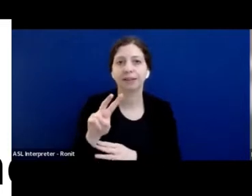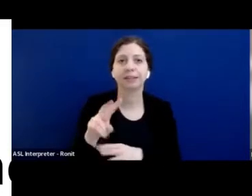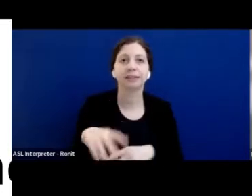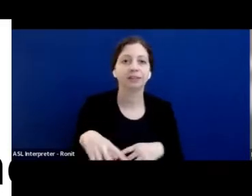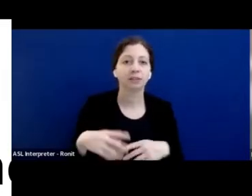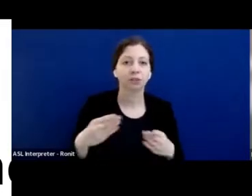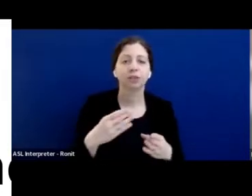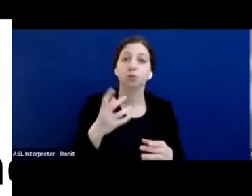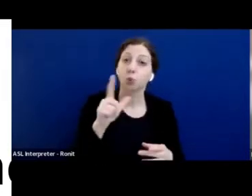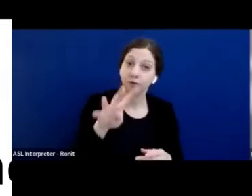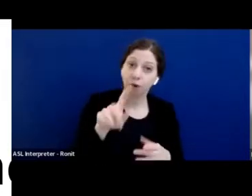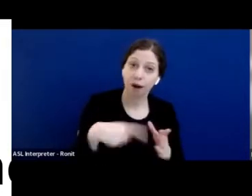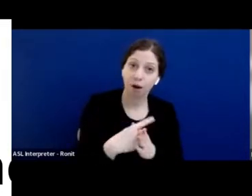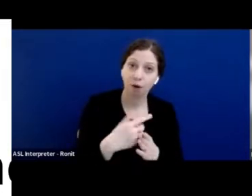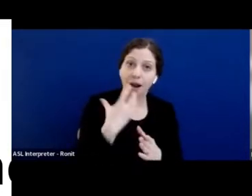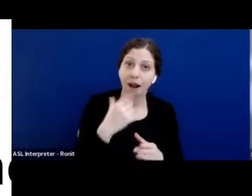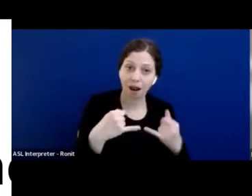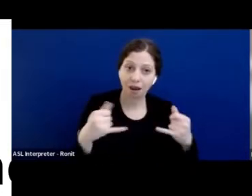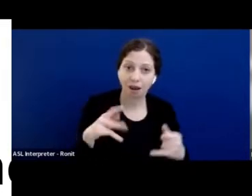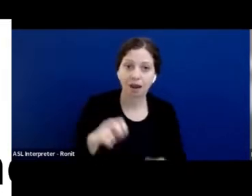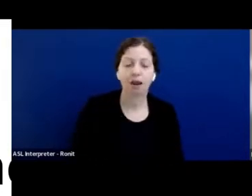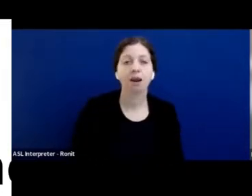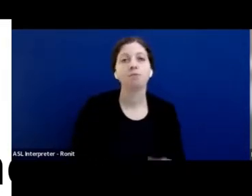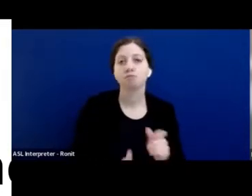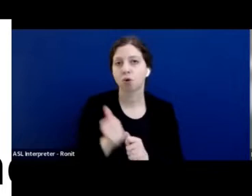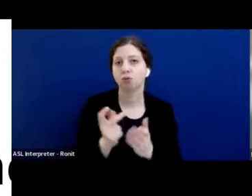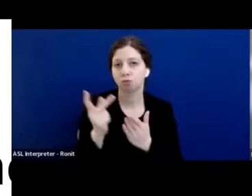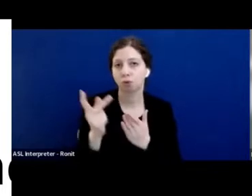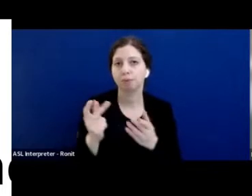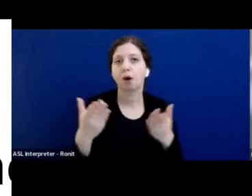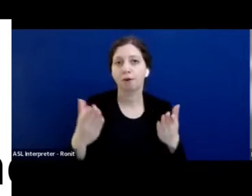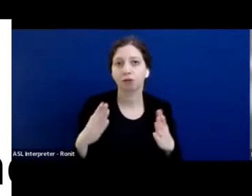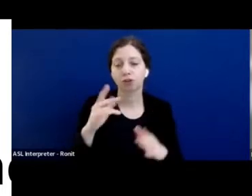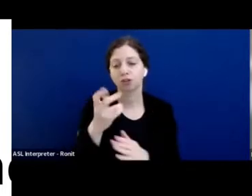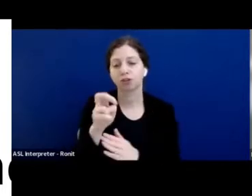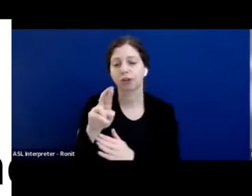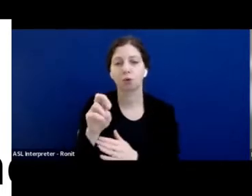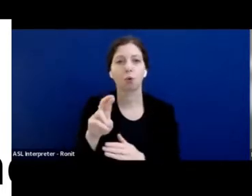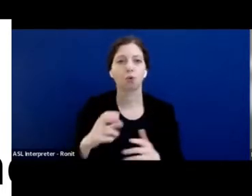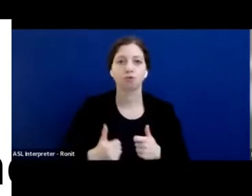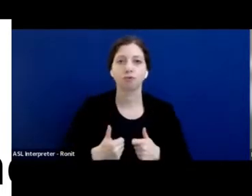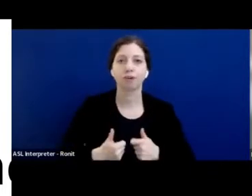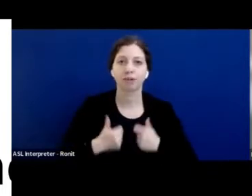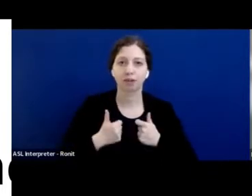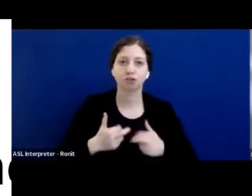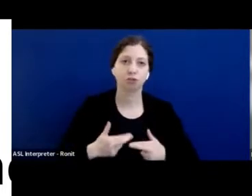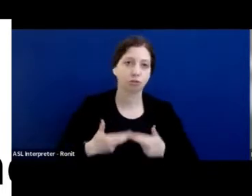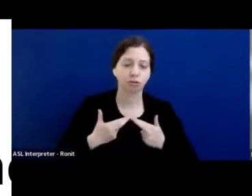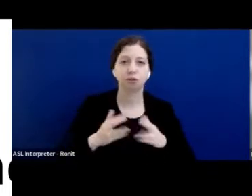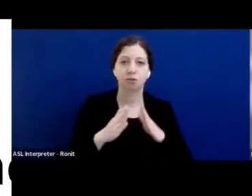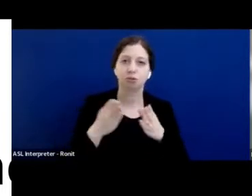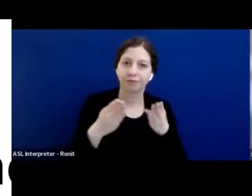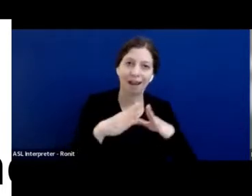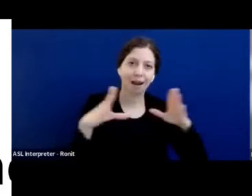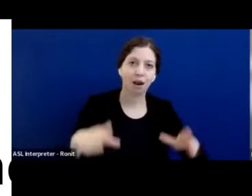hotlines. The vast majority of domestic violence programs do offer shelter or residential services, housing services